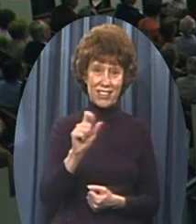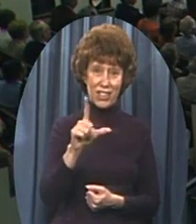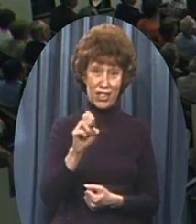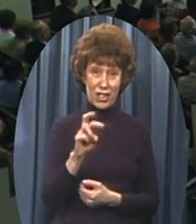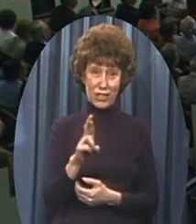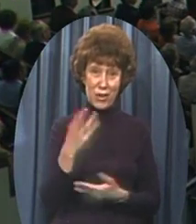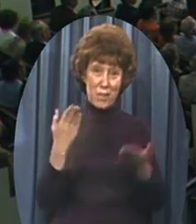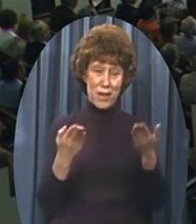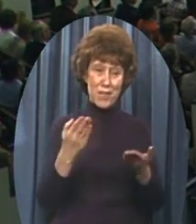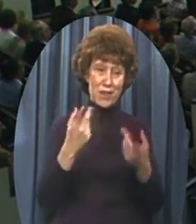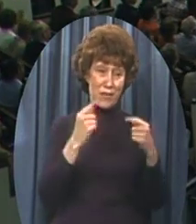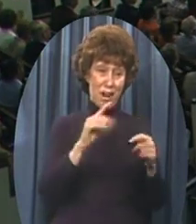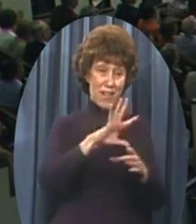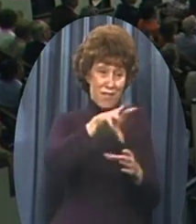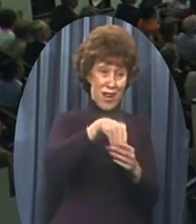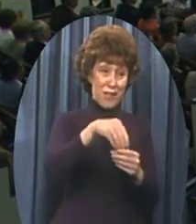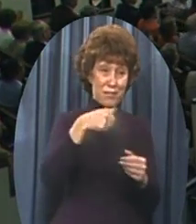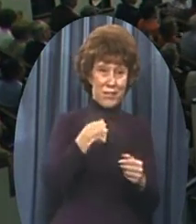headline...